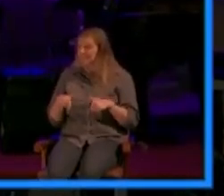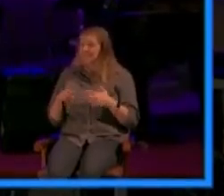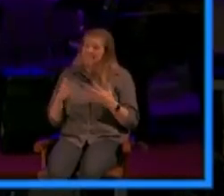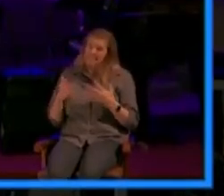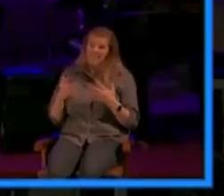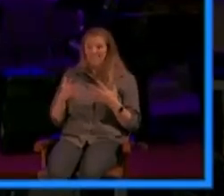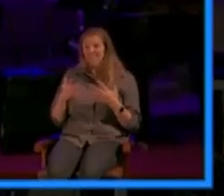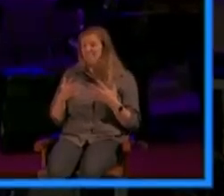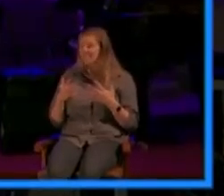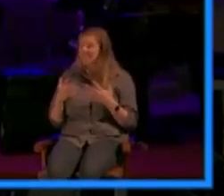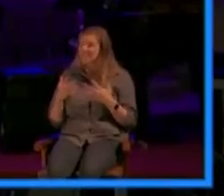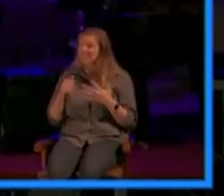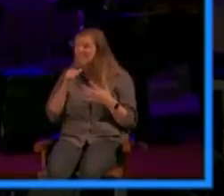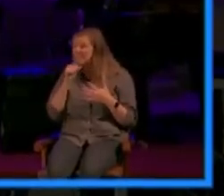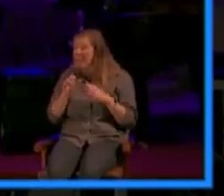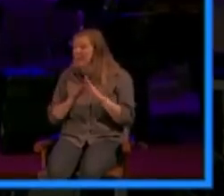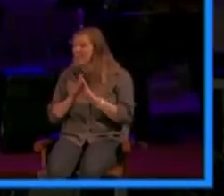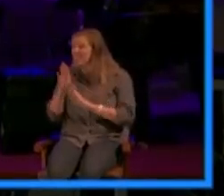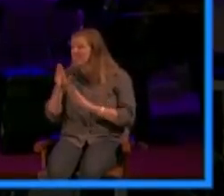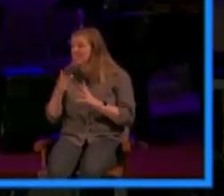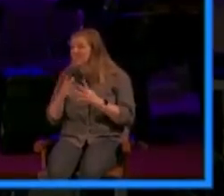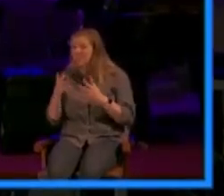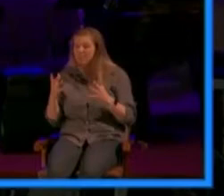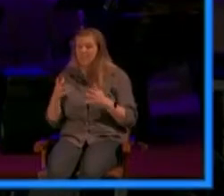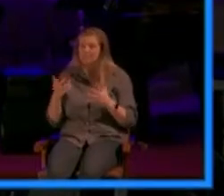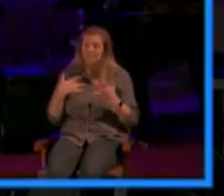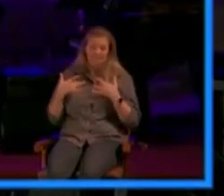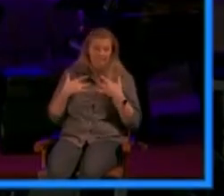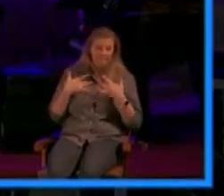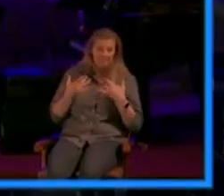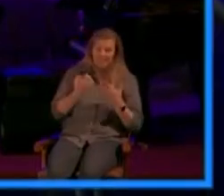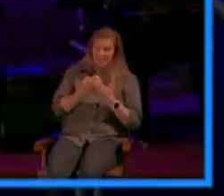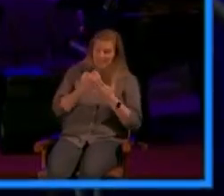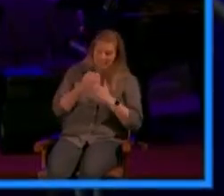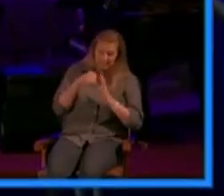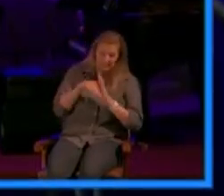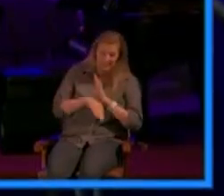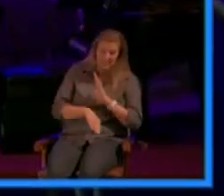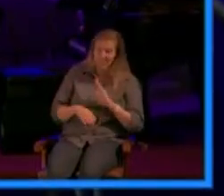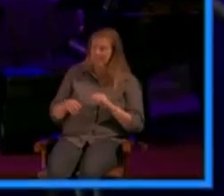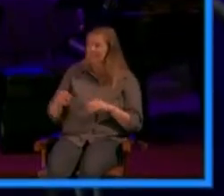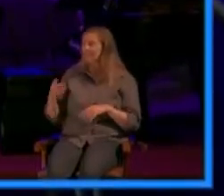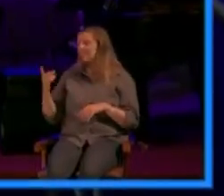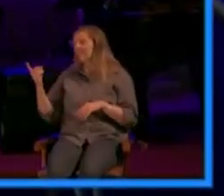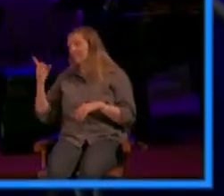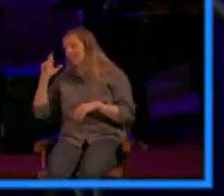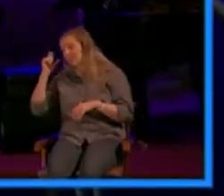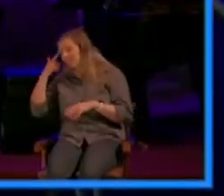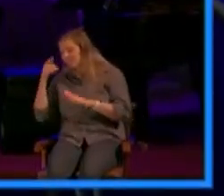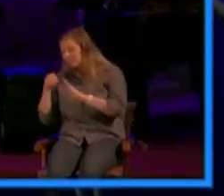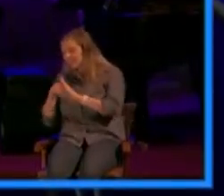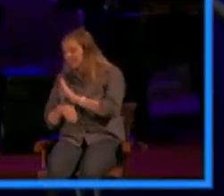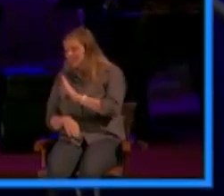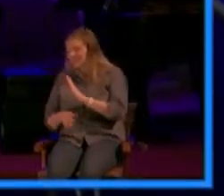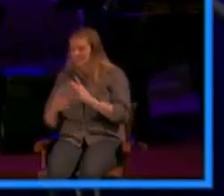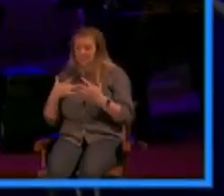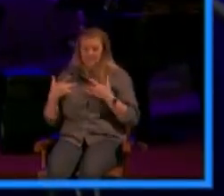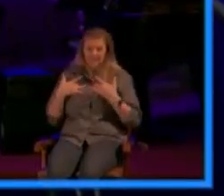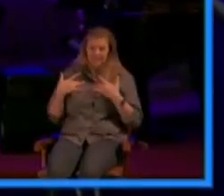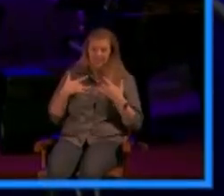we're concerned with who's in the White House, and we're concerned with all of these issues, and they're important. Yes, I get that they're important, but the